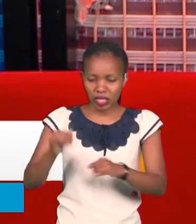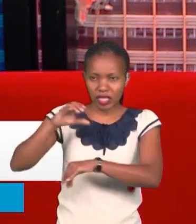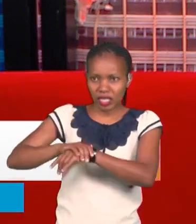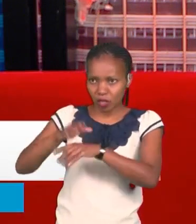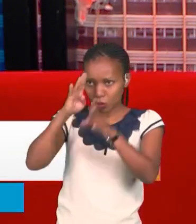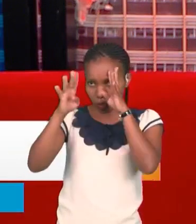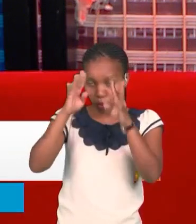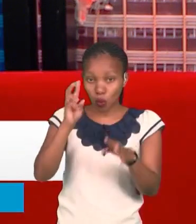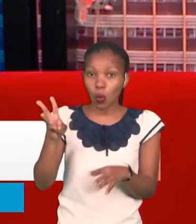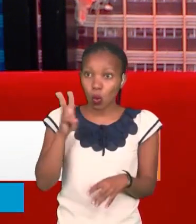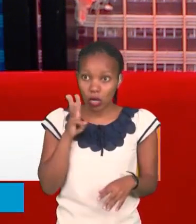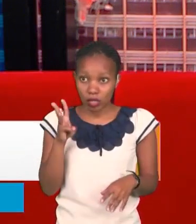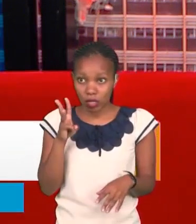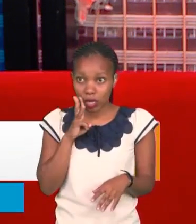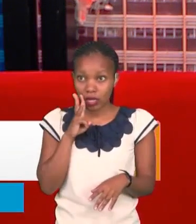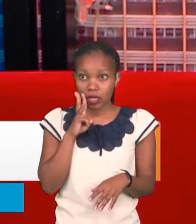innovative water